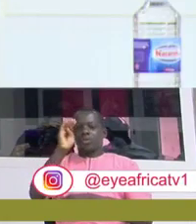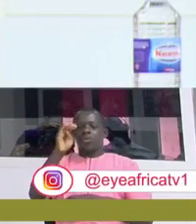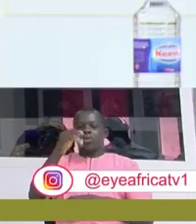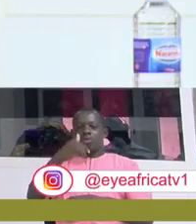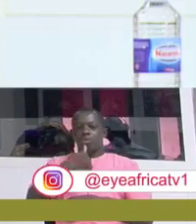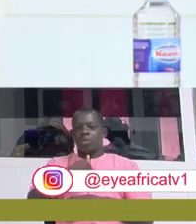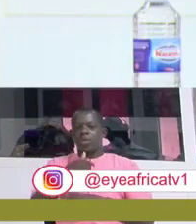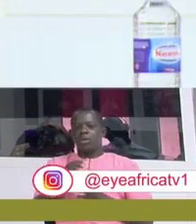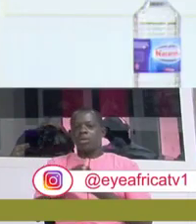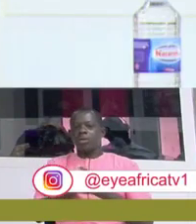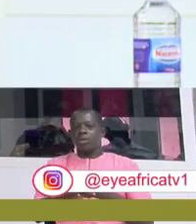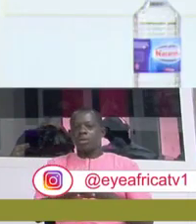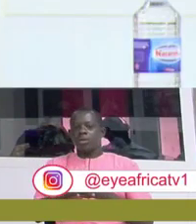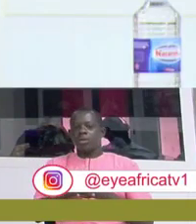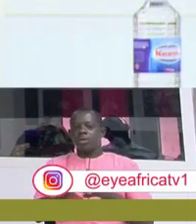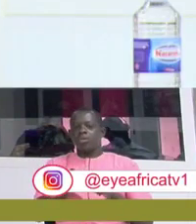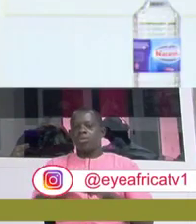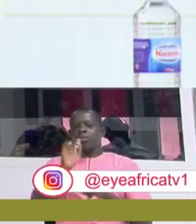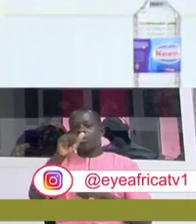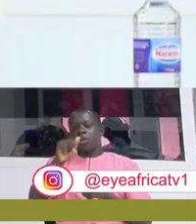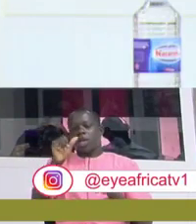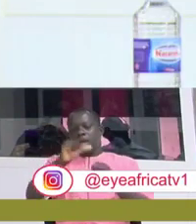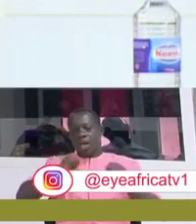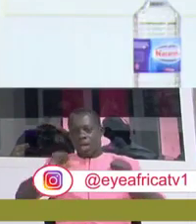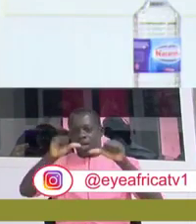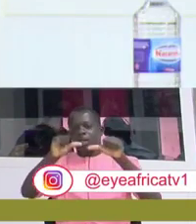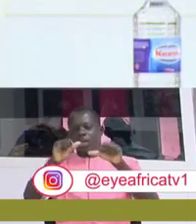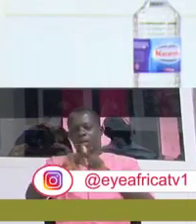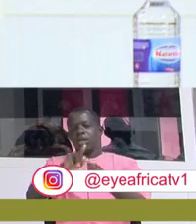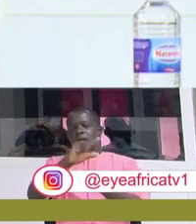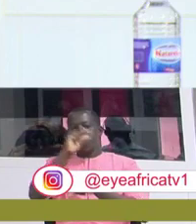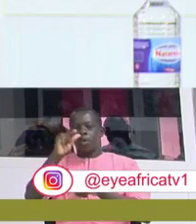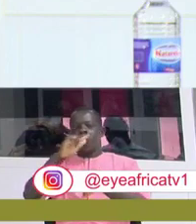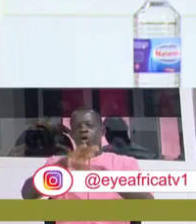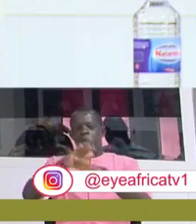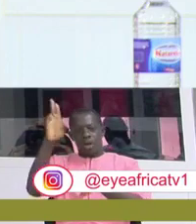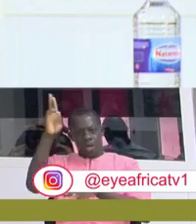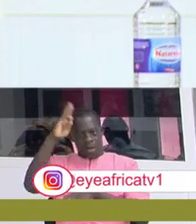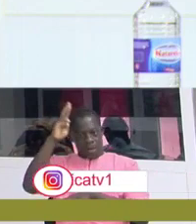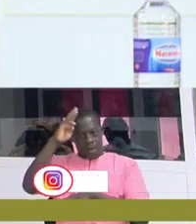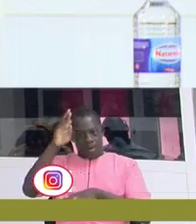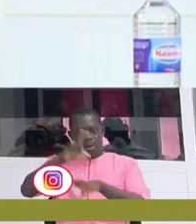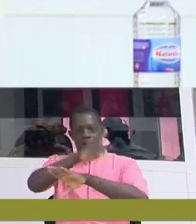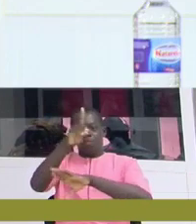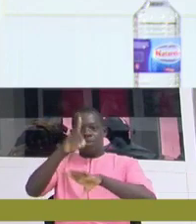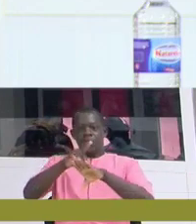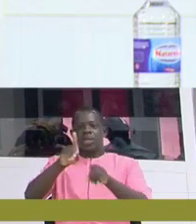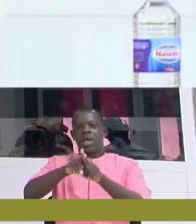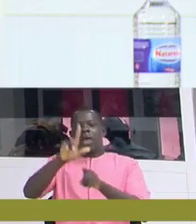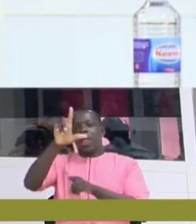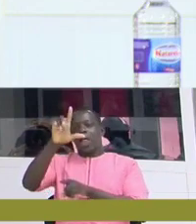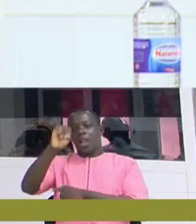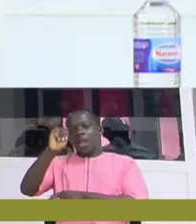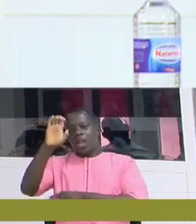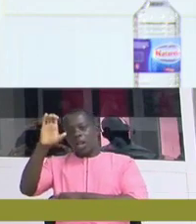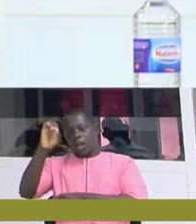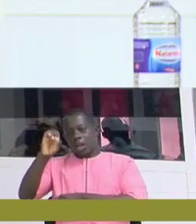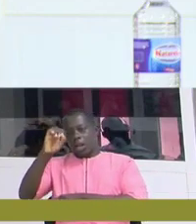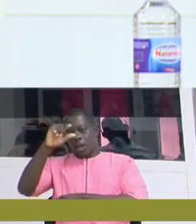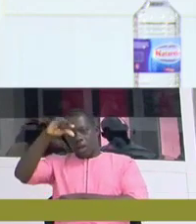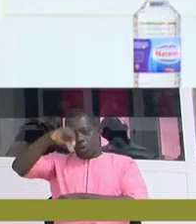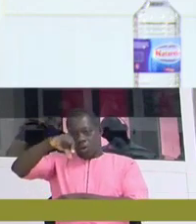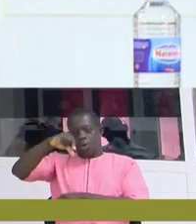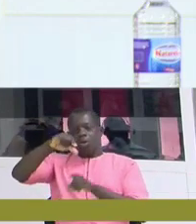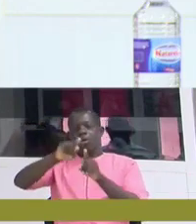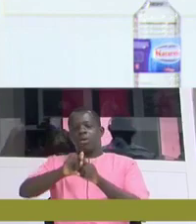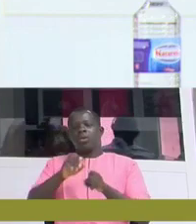So rebelolia. I said Kajali Jamme, he said yes. He said, but they call me Lecoq amongst the rebels. Nkae munita